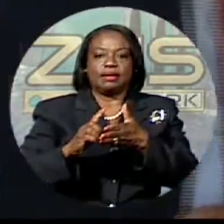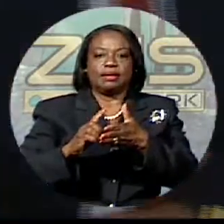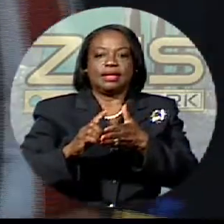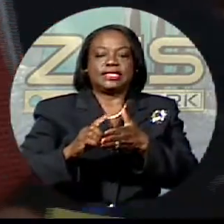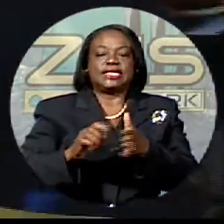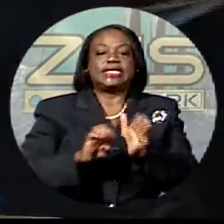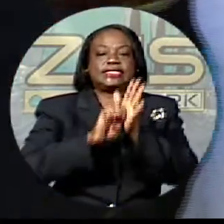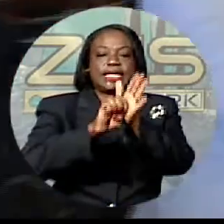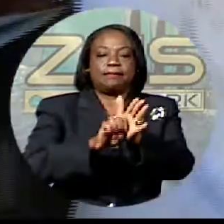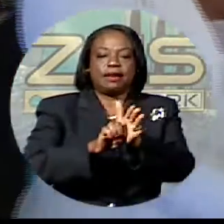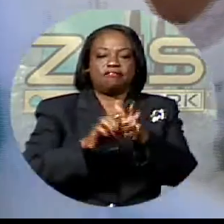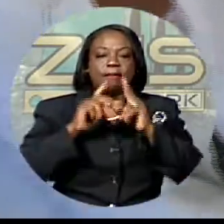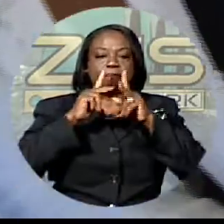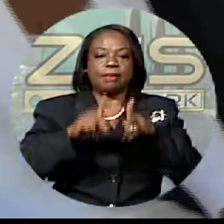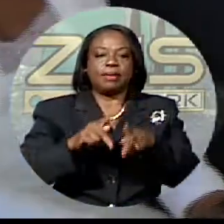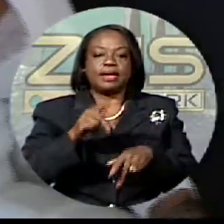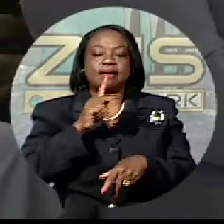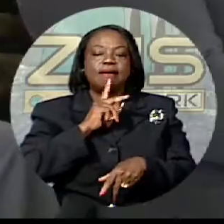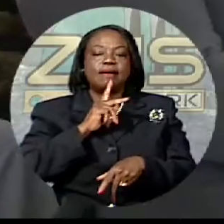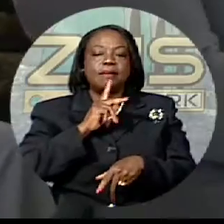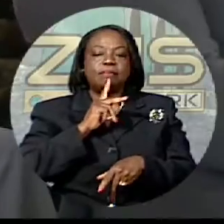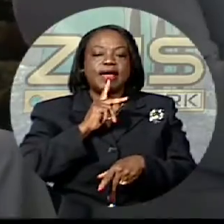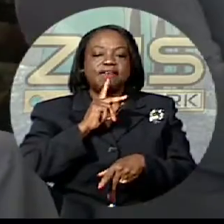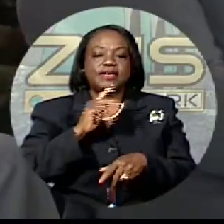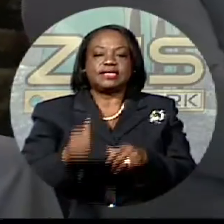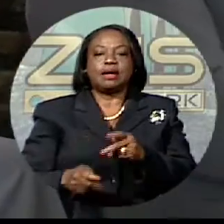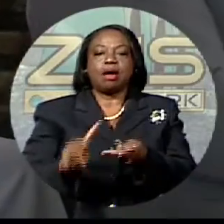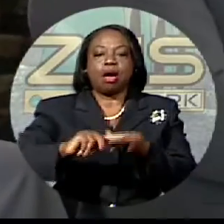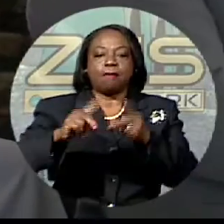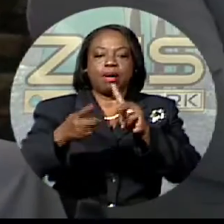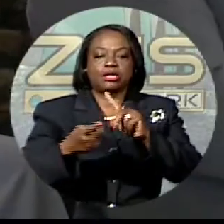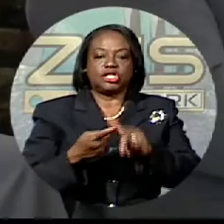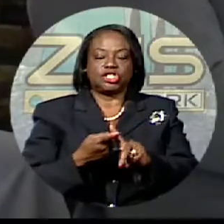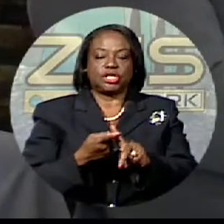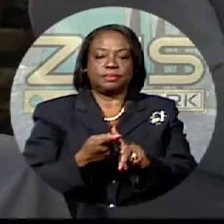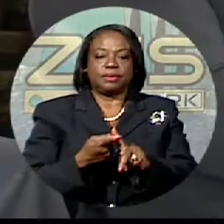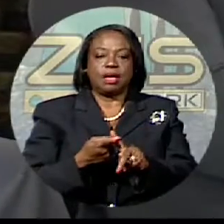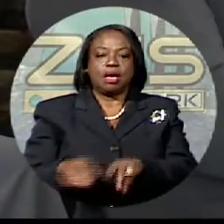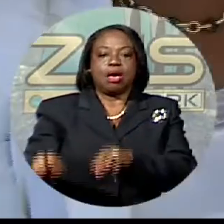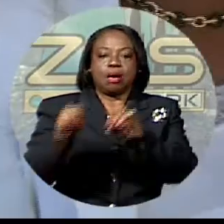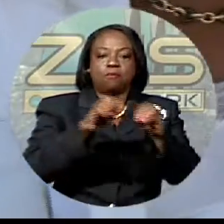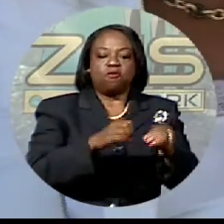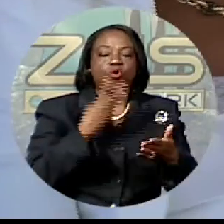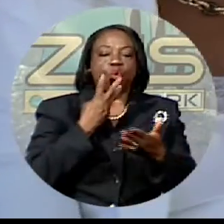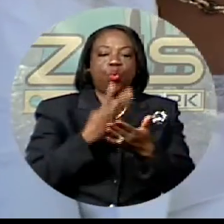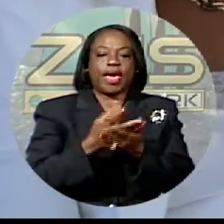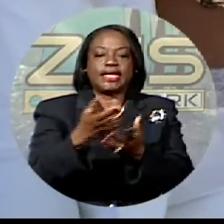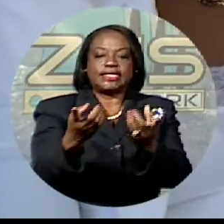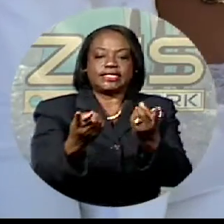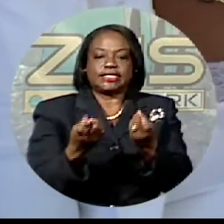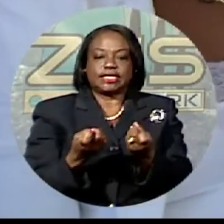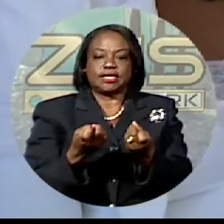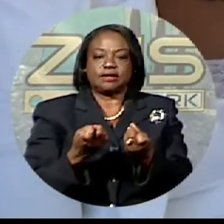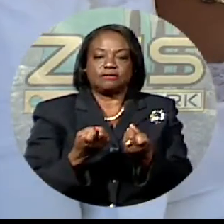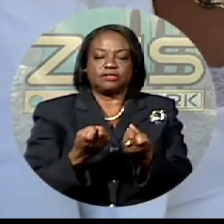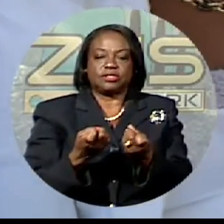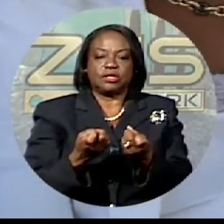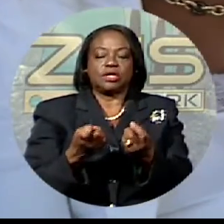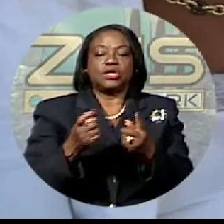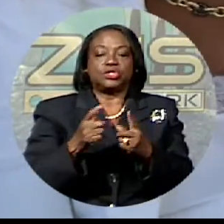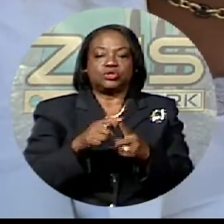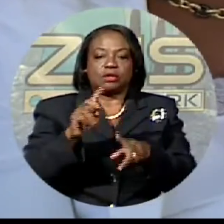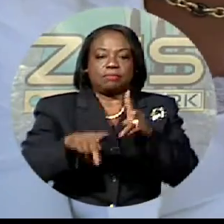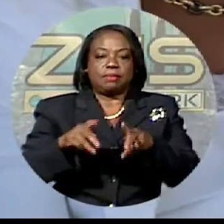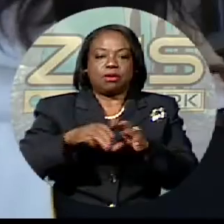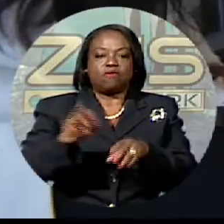sector partnership. Hannah-Martin says it's a move well-deserved by the people of West Grand Bahama who have produced outstanding Bahamians. She